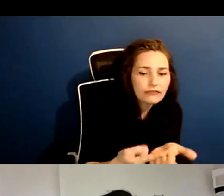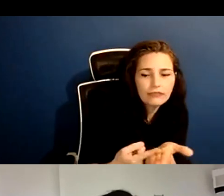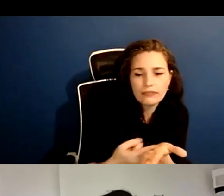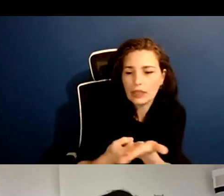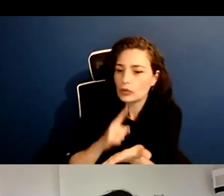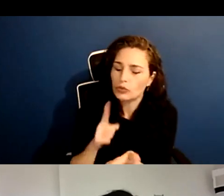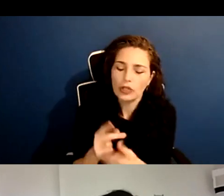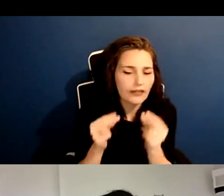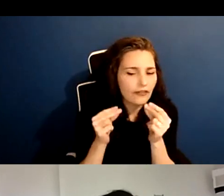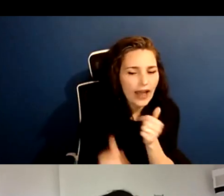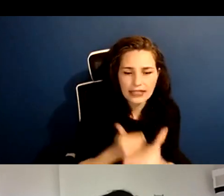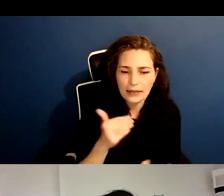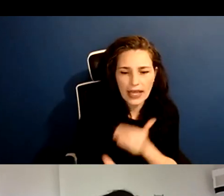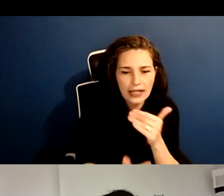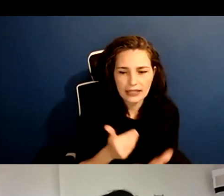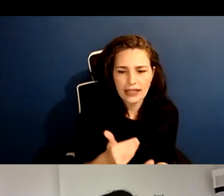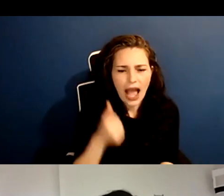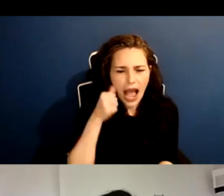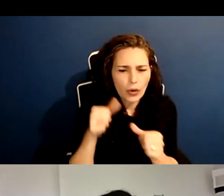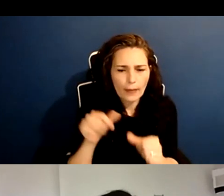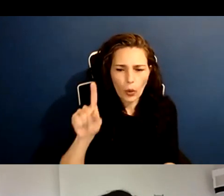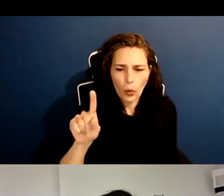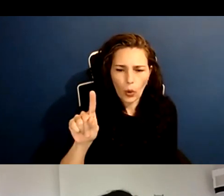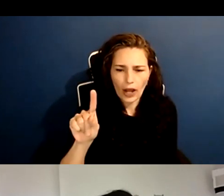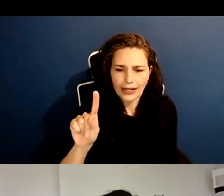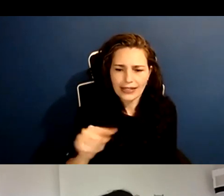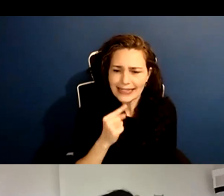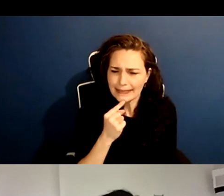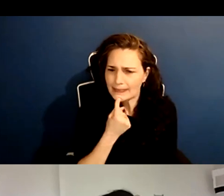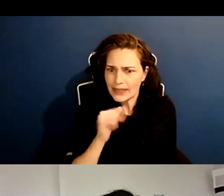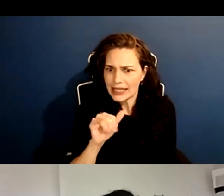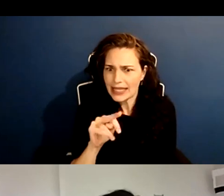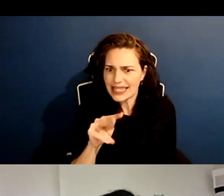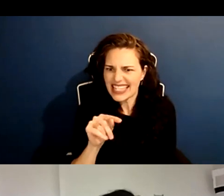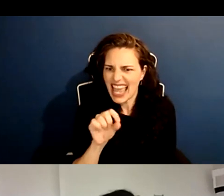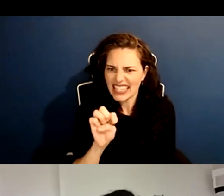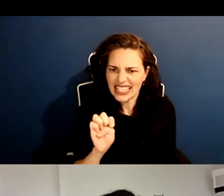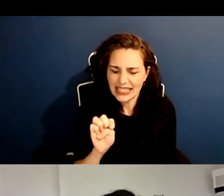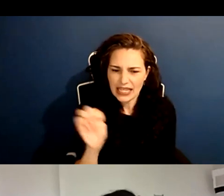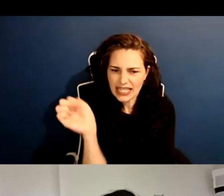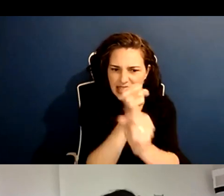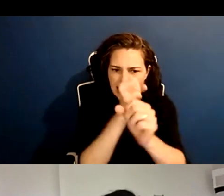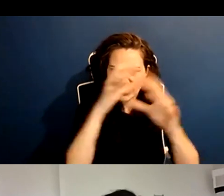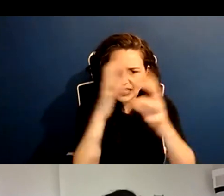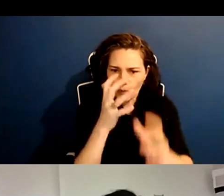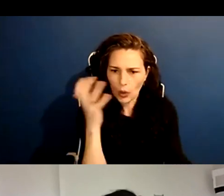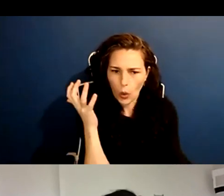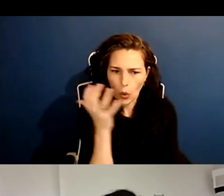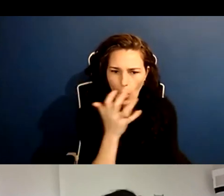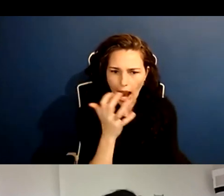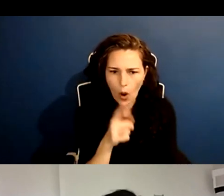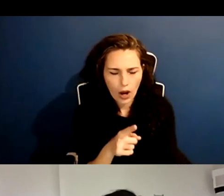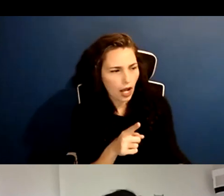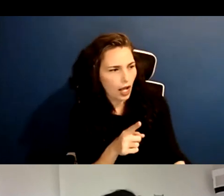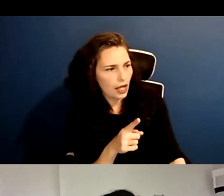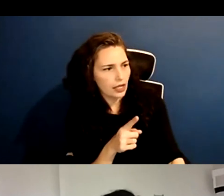like a really intense scene, I remember, she was so great. And we're like, oh my gosh, like, yeah. So that really shifted how we,